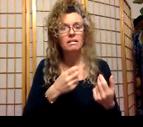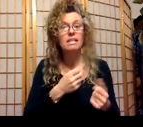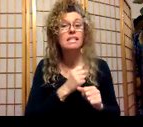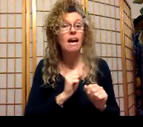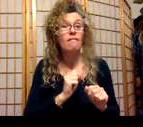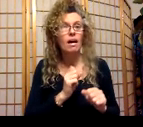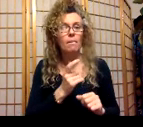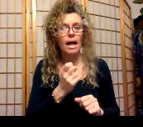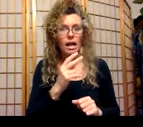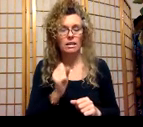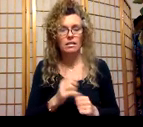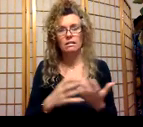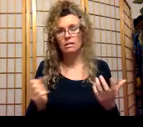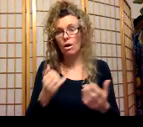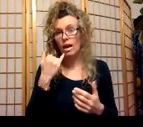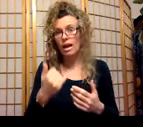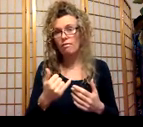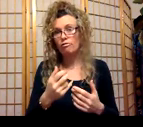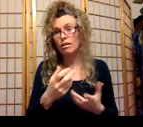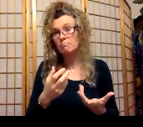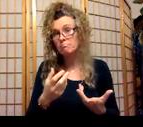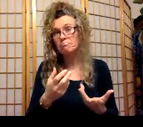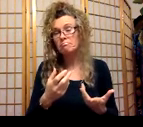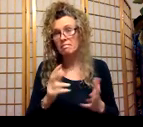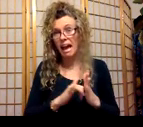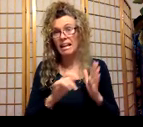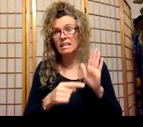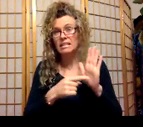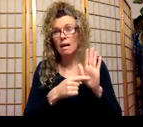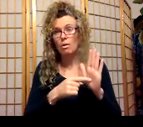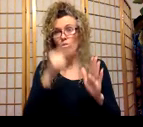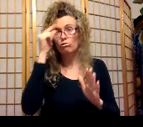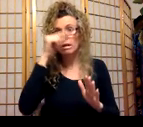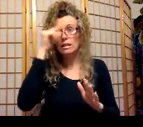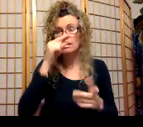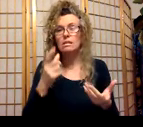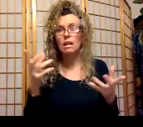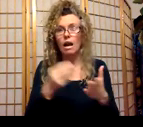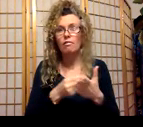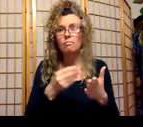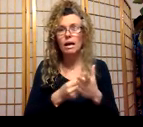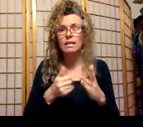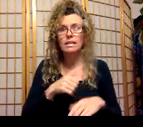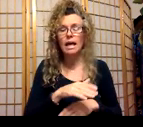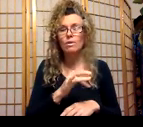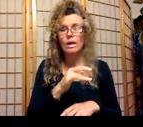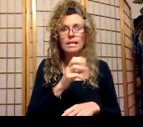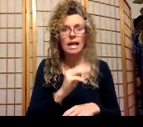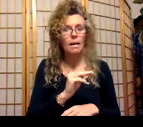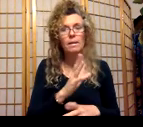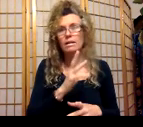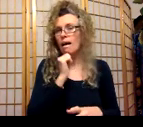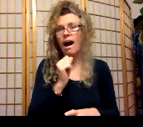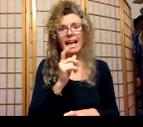banks. So if we take Greece as an example, a lot of money has been sent through ESM, not even 5%